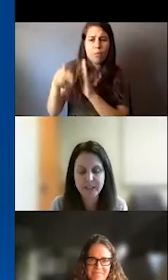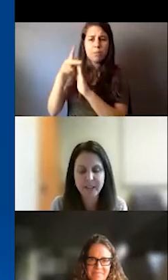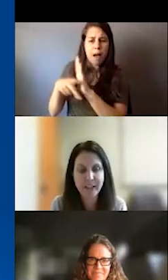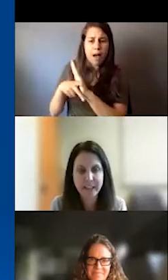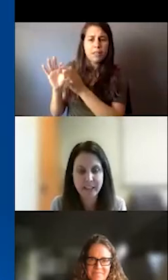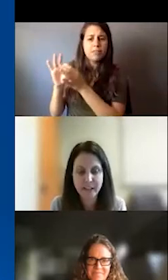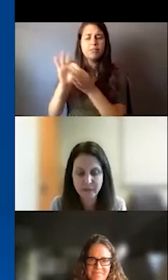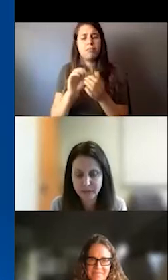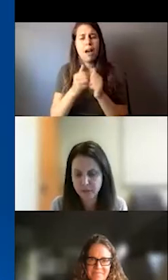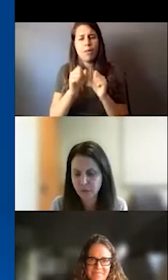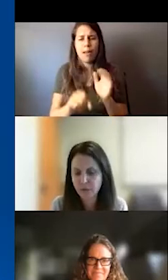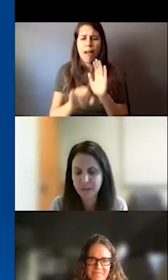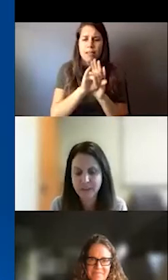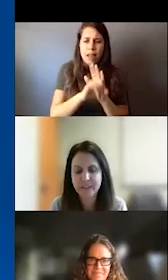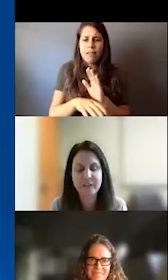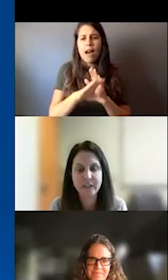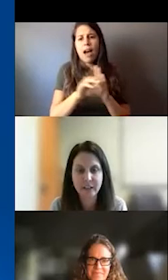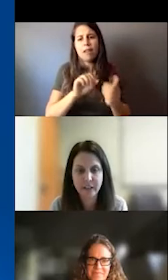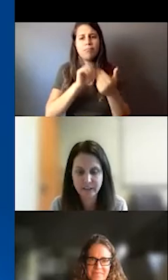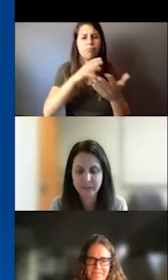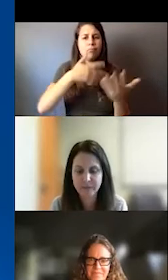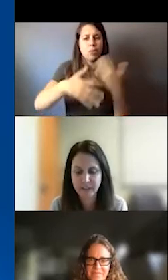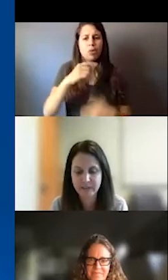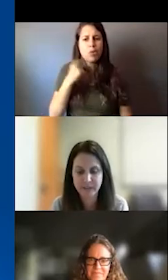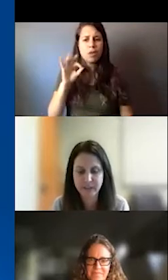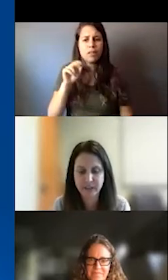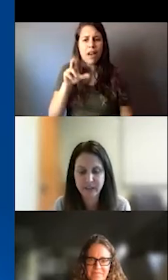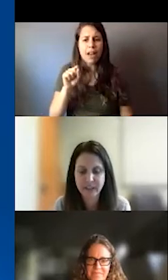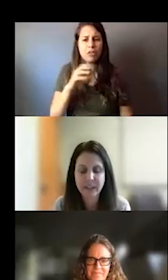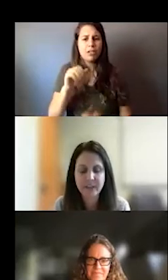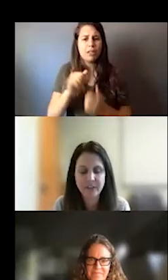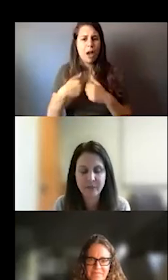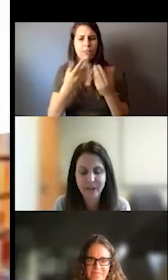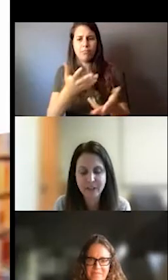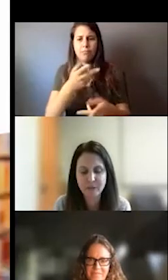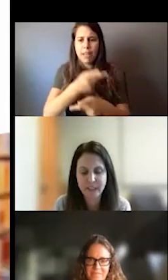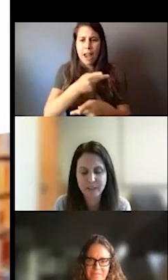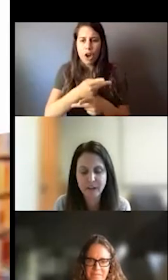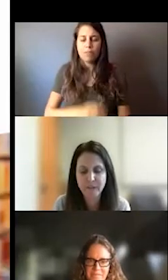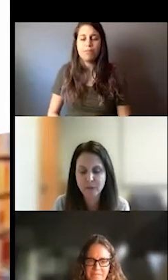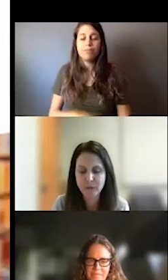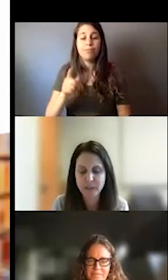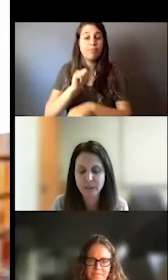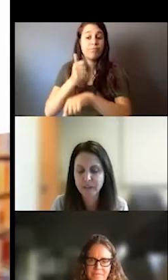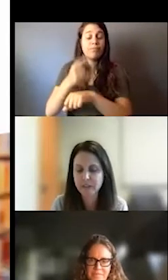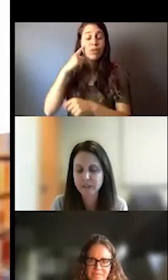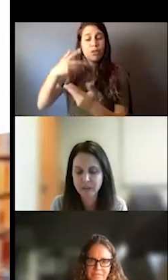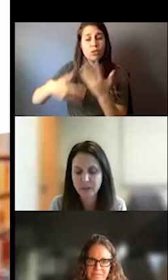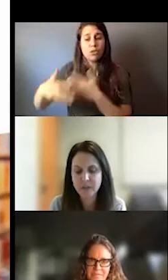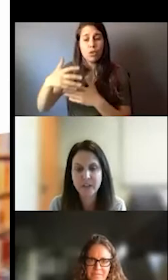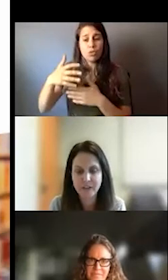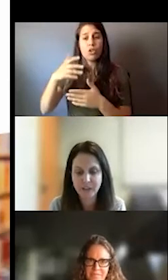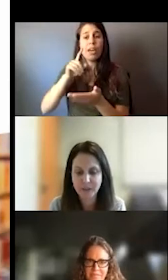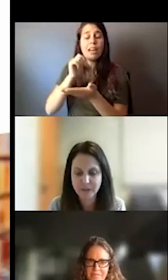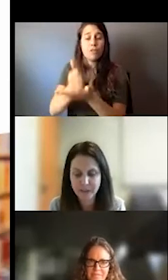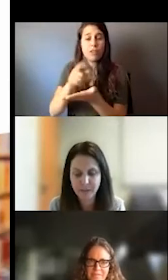to identifying and addressing social risk factors in the context of care delivery. She is the founding director of the Social Interventions Research